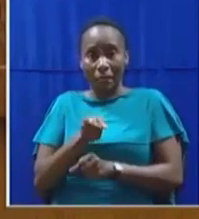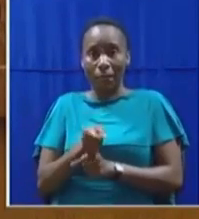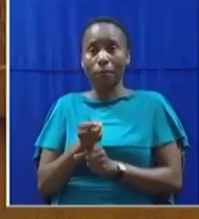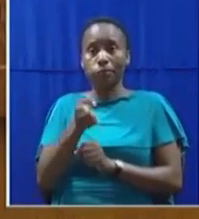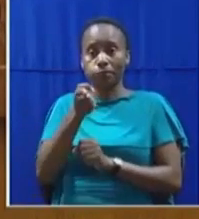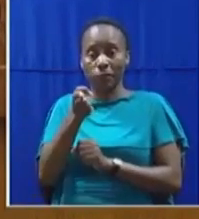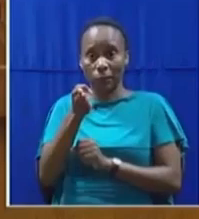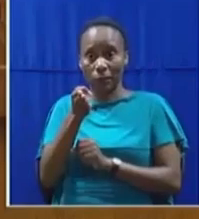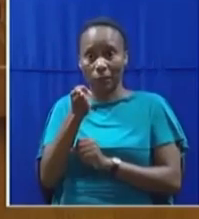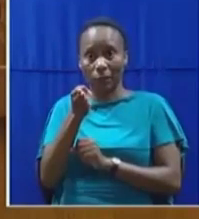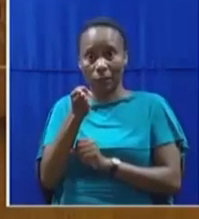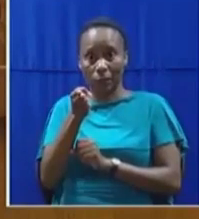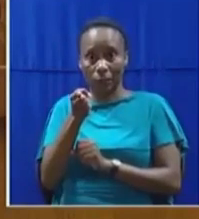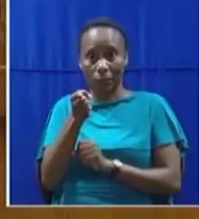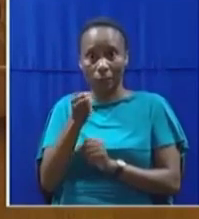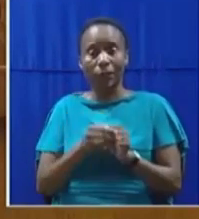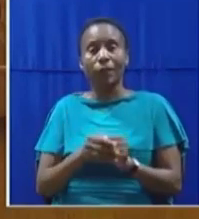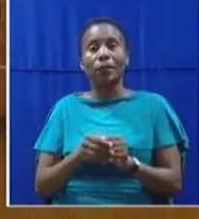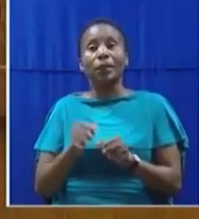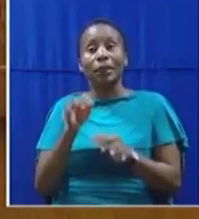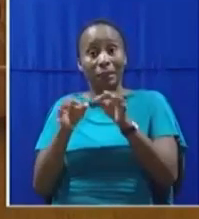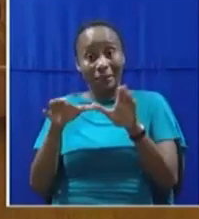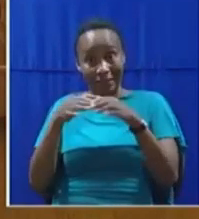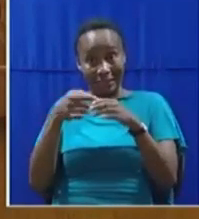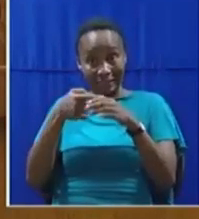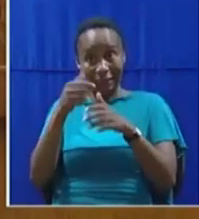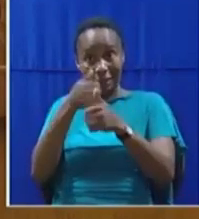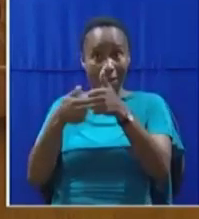party that is ruling, the ANC.